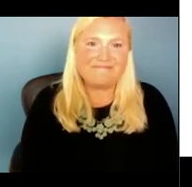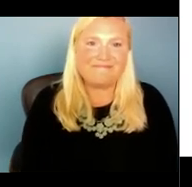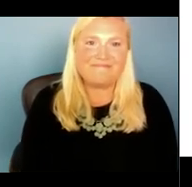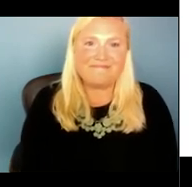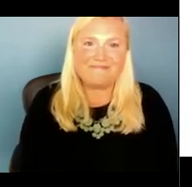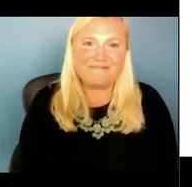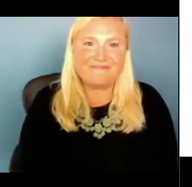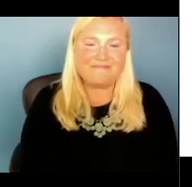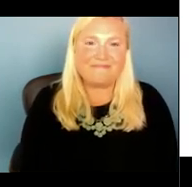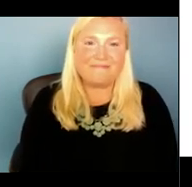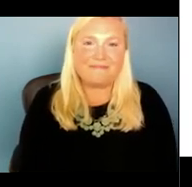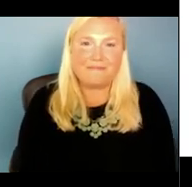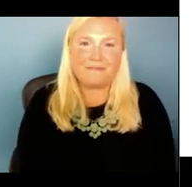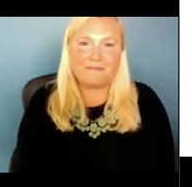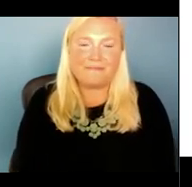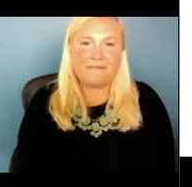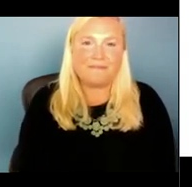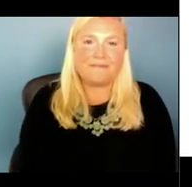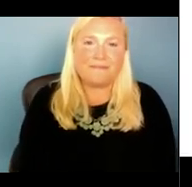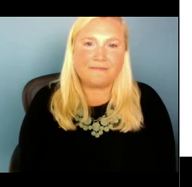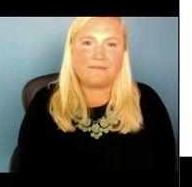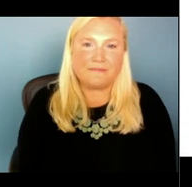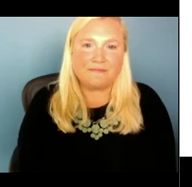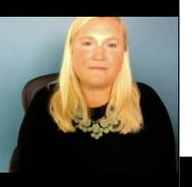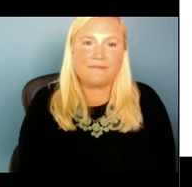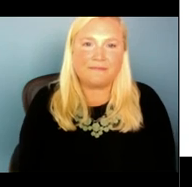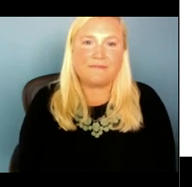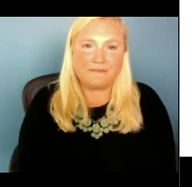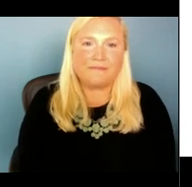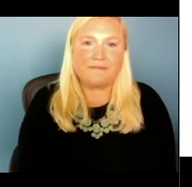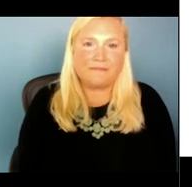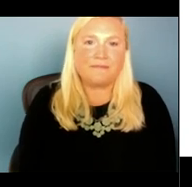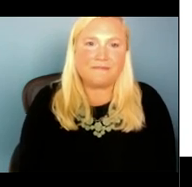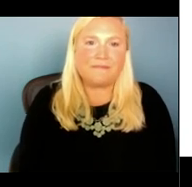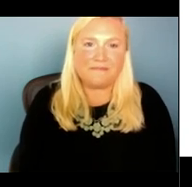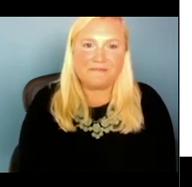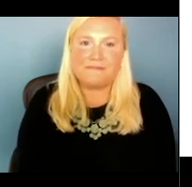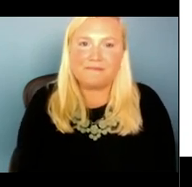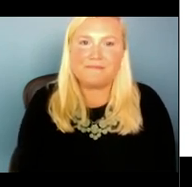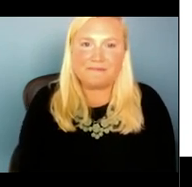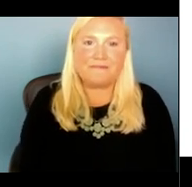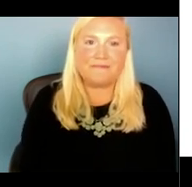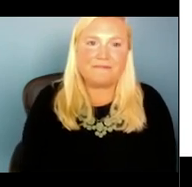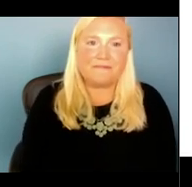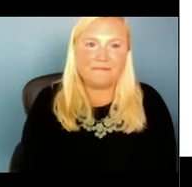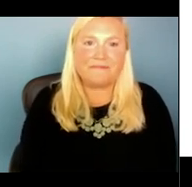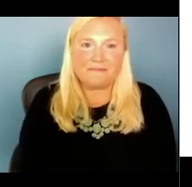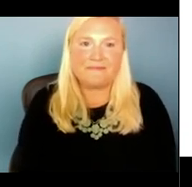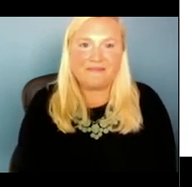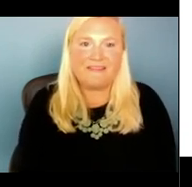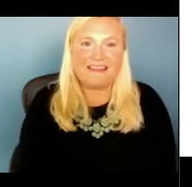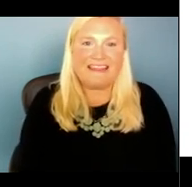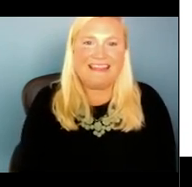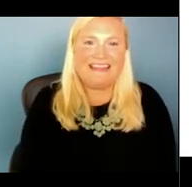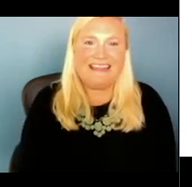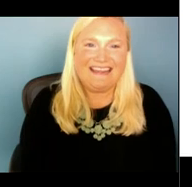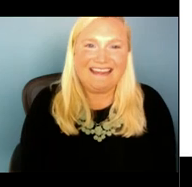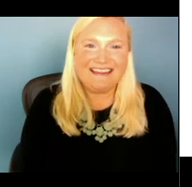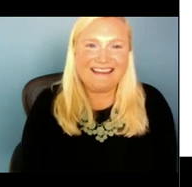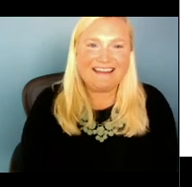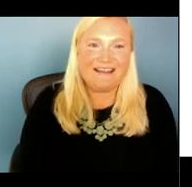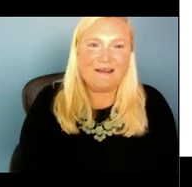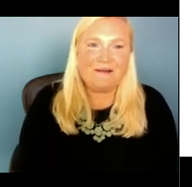difference, they're not able to say it in that moment. So that's truly what that moment of stuttering is like. Excellent.